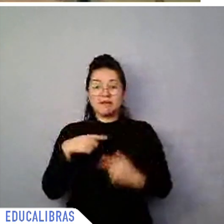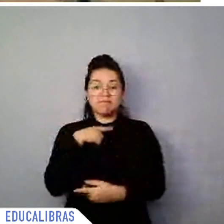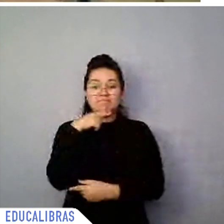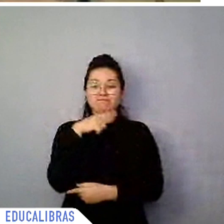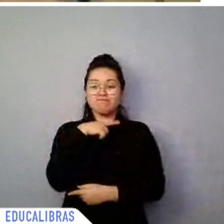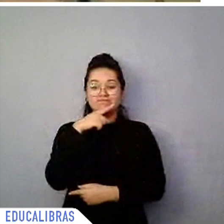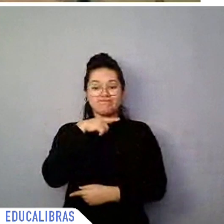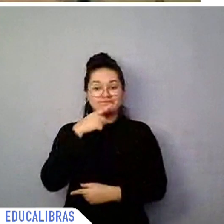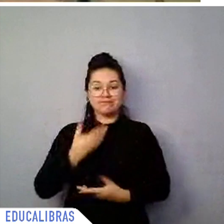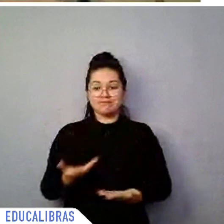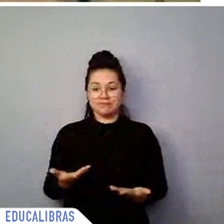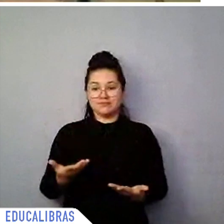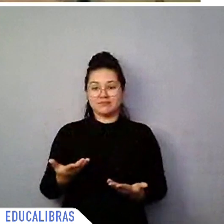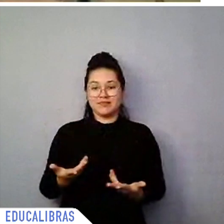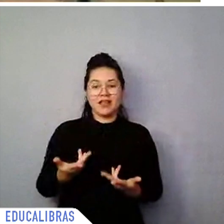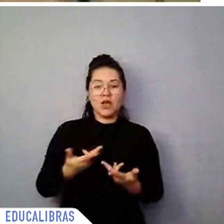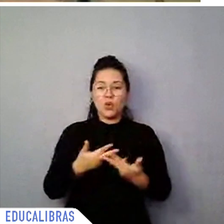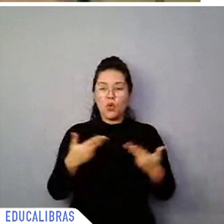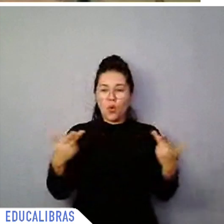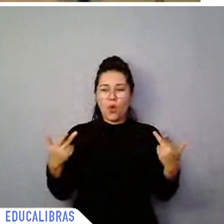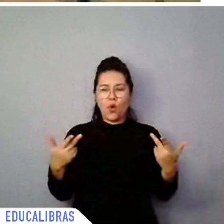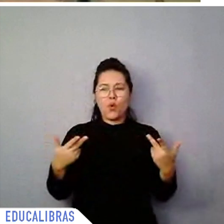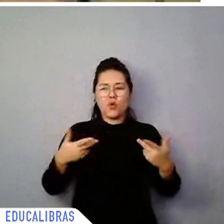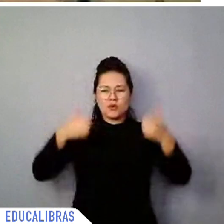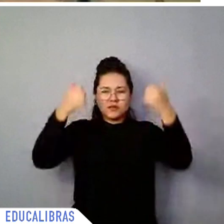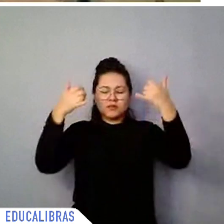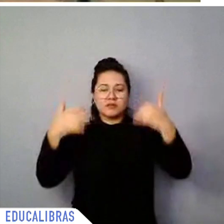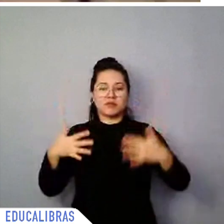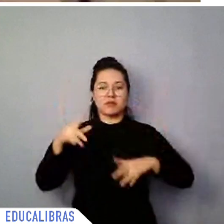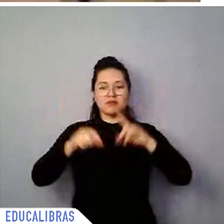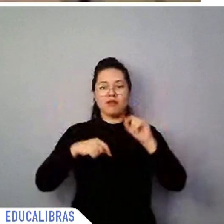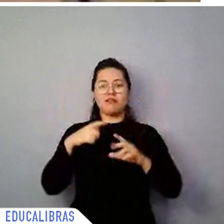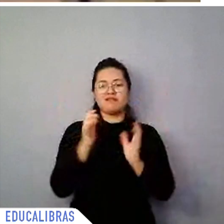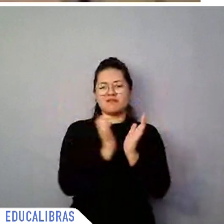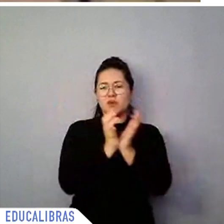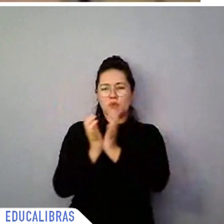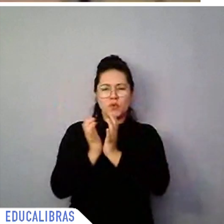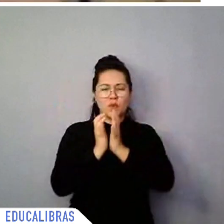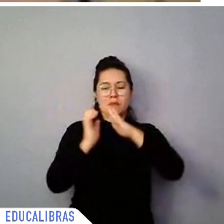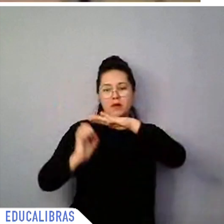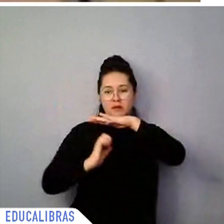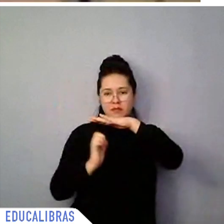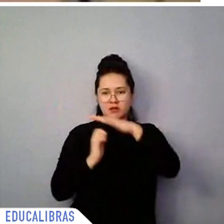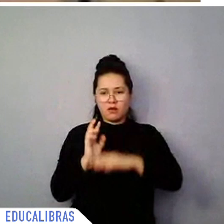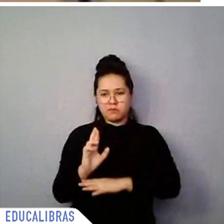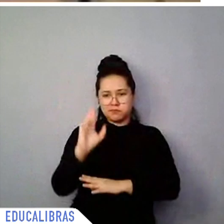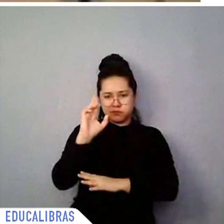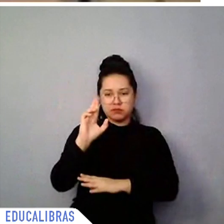pandemics highlights our impotency and all